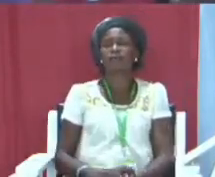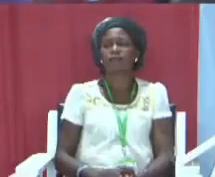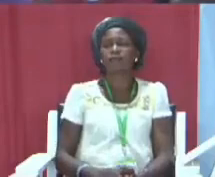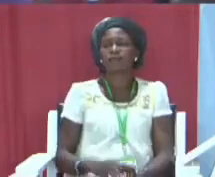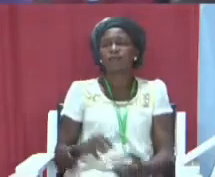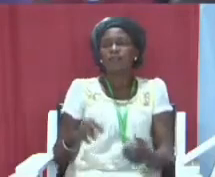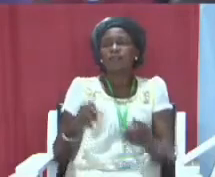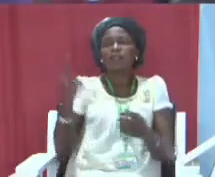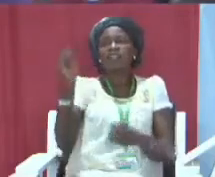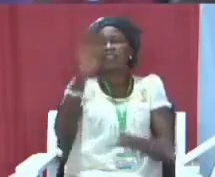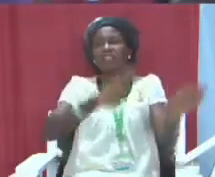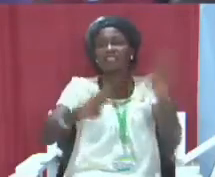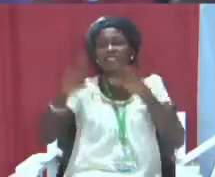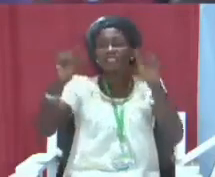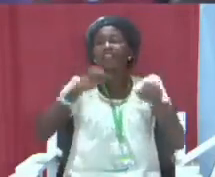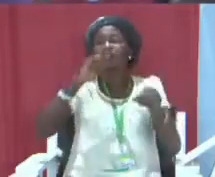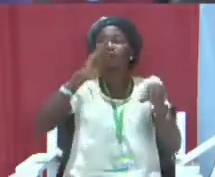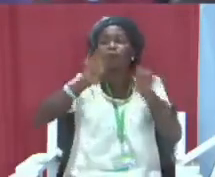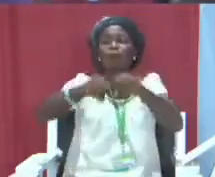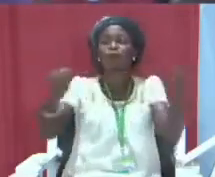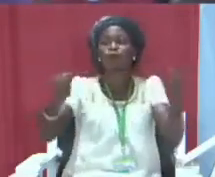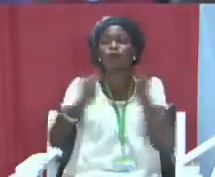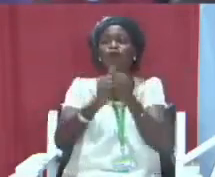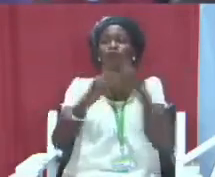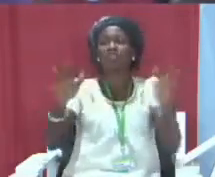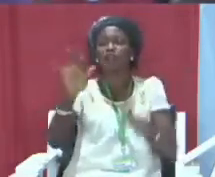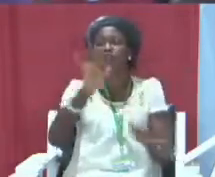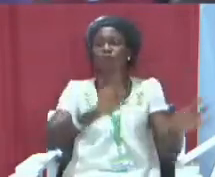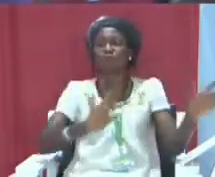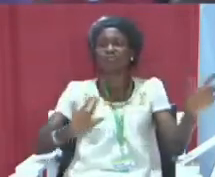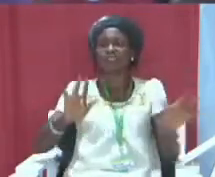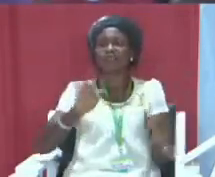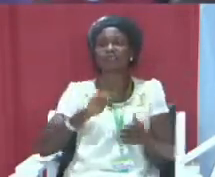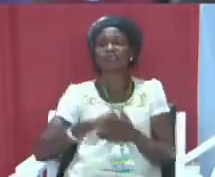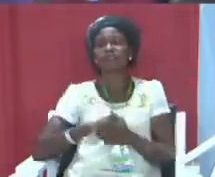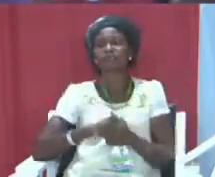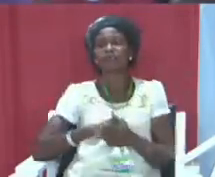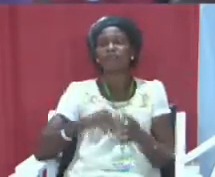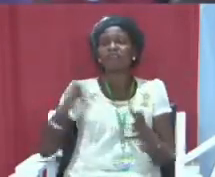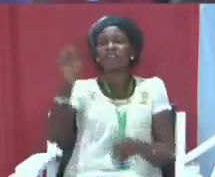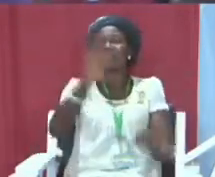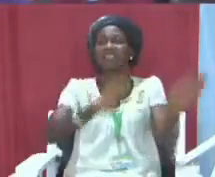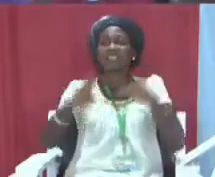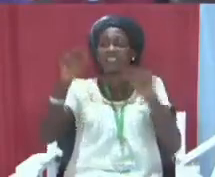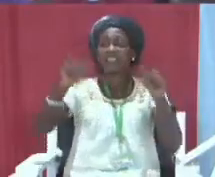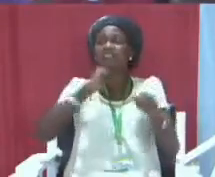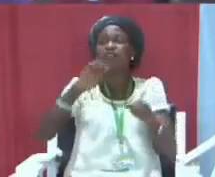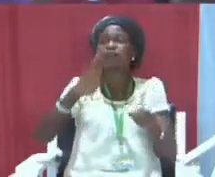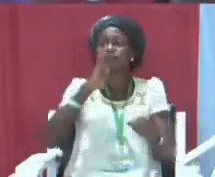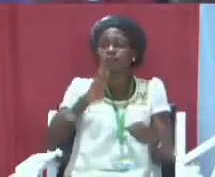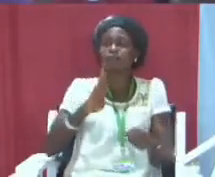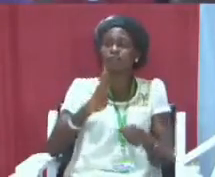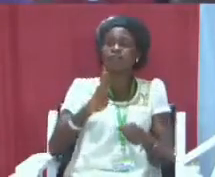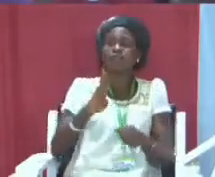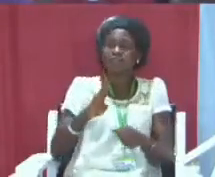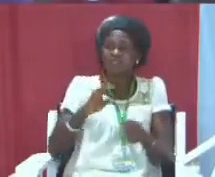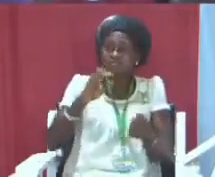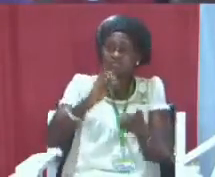The siege cannot be broken without mercy. The siege cannot be over without